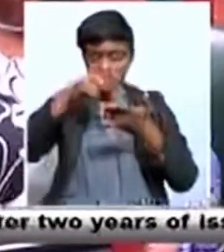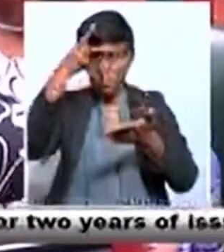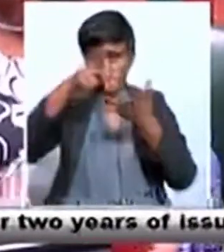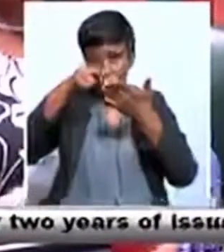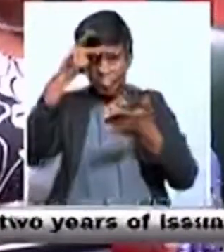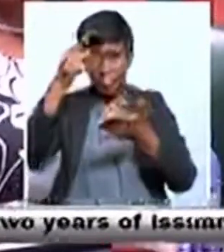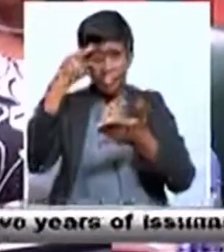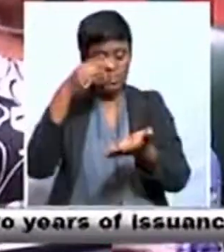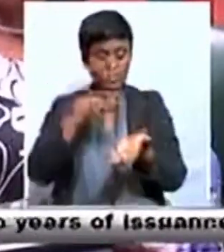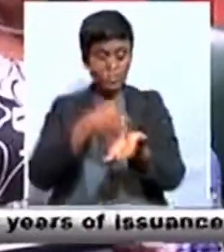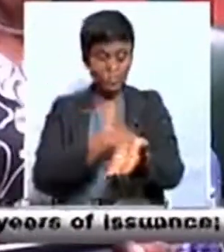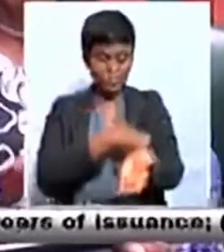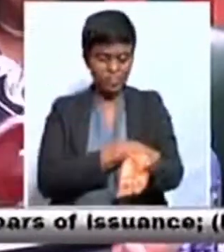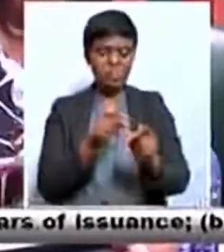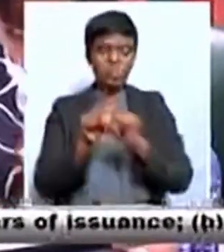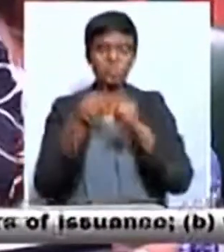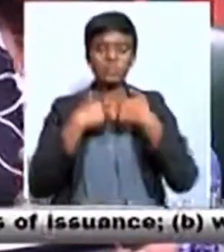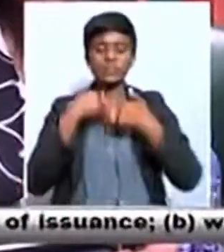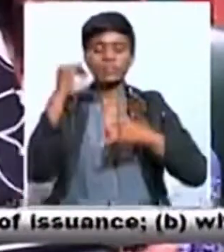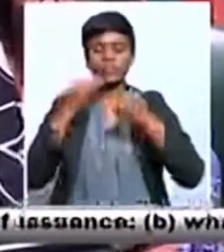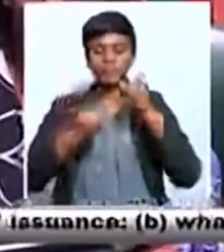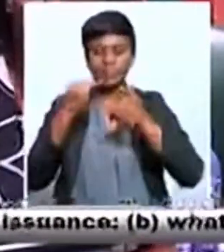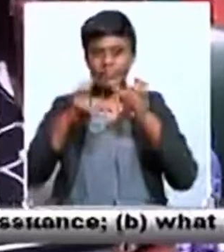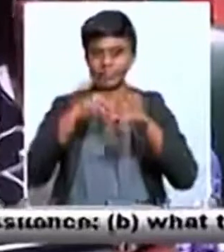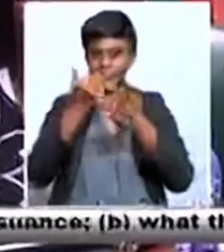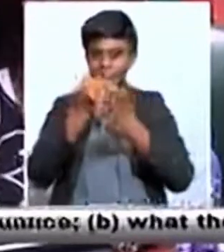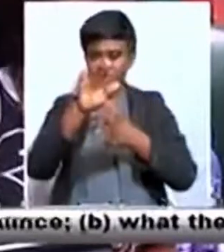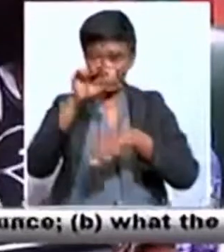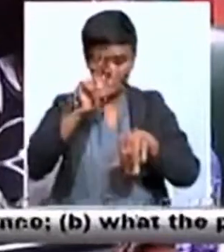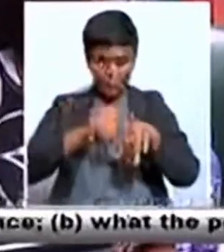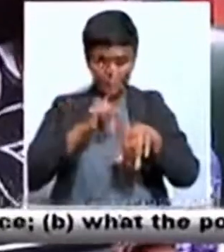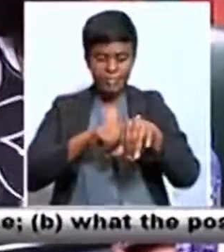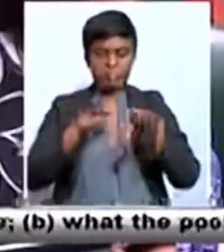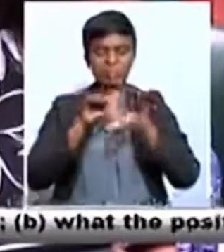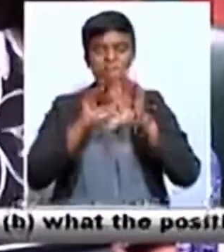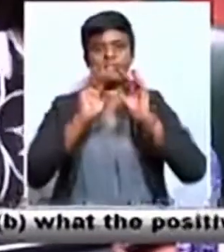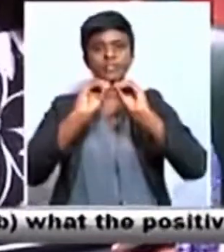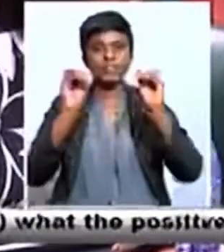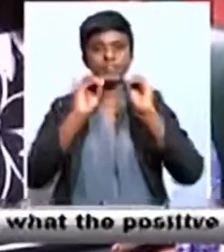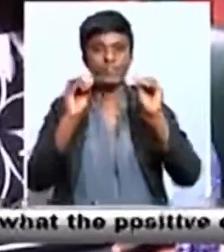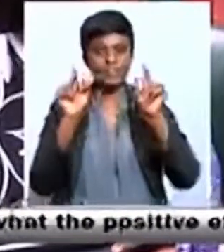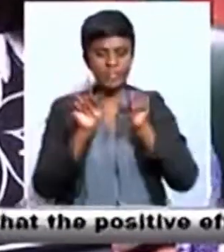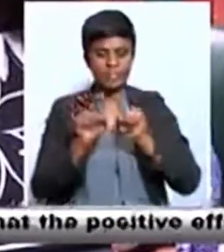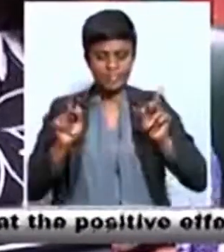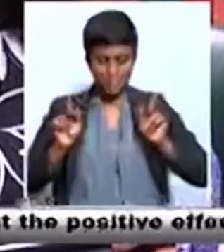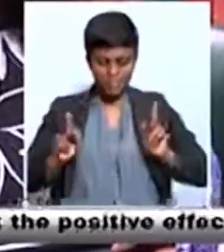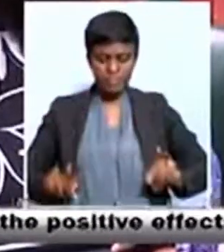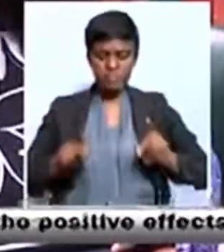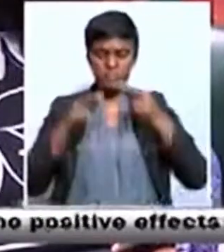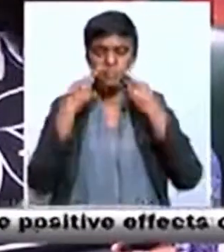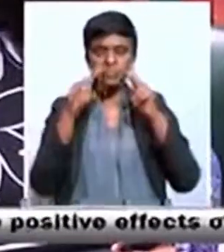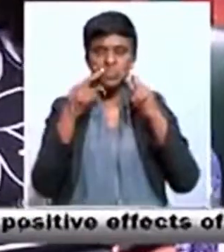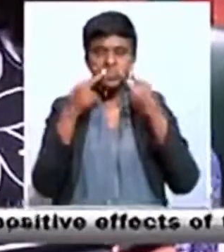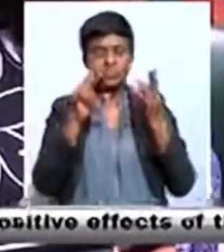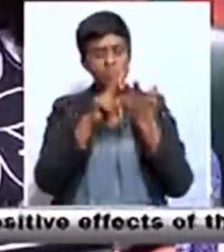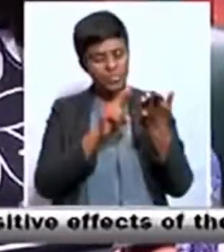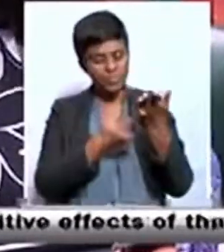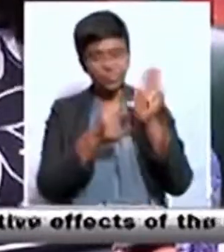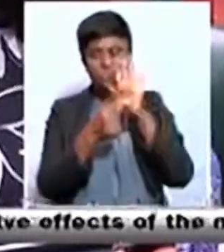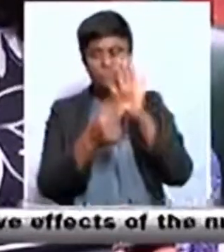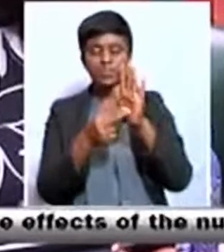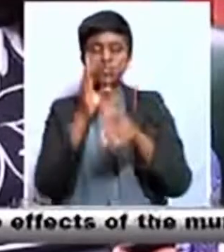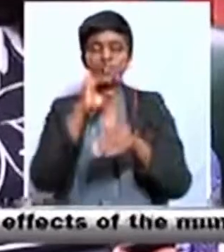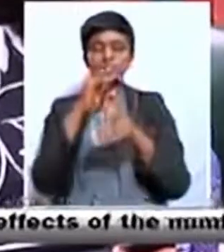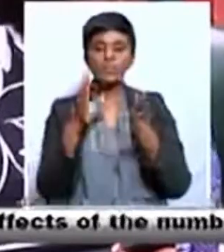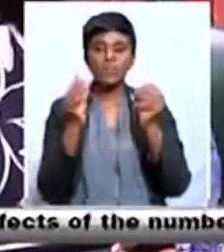examinations have completed the required period of instruction. The candidate's personal results records are safeguarded